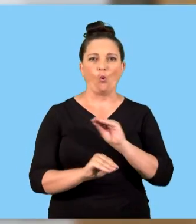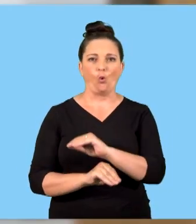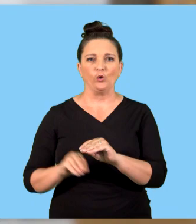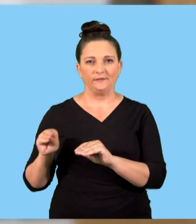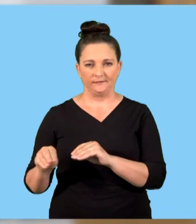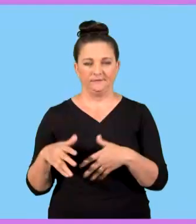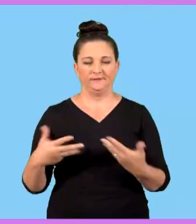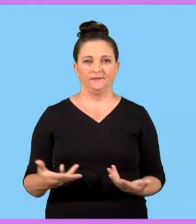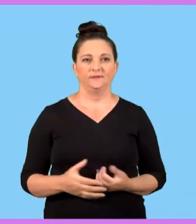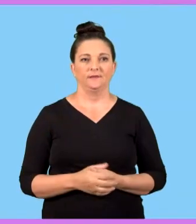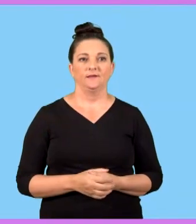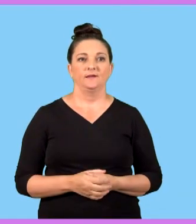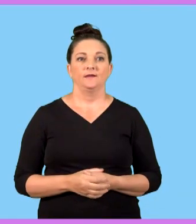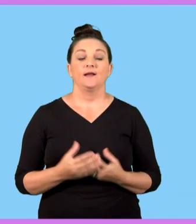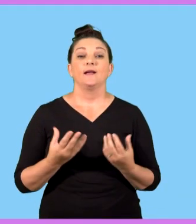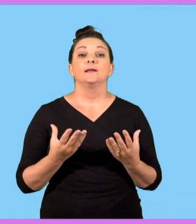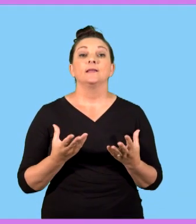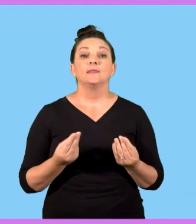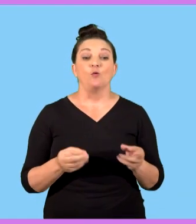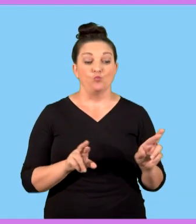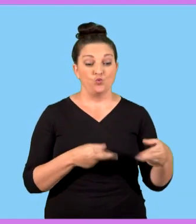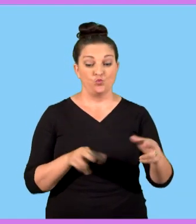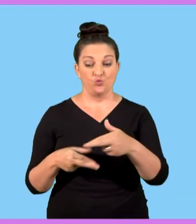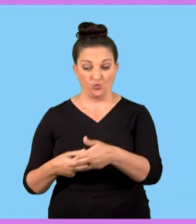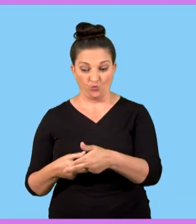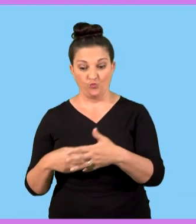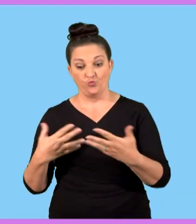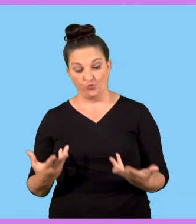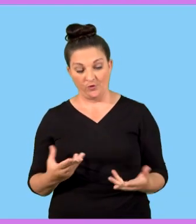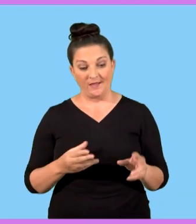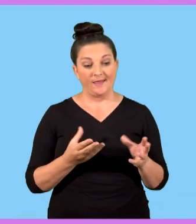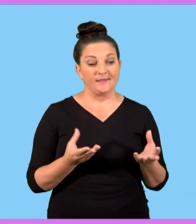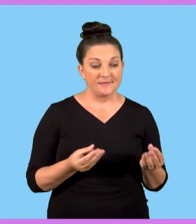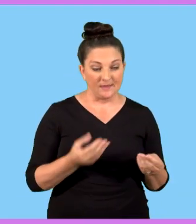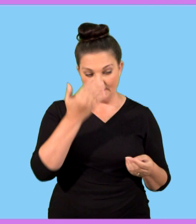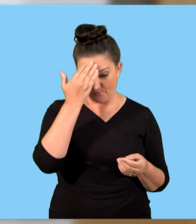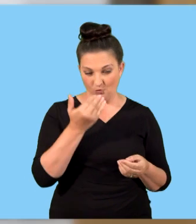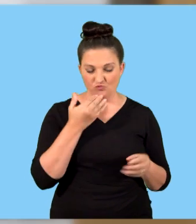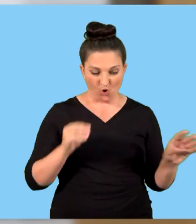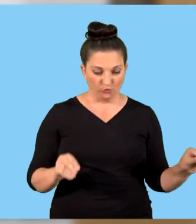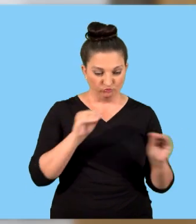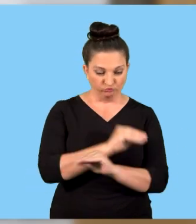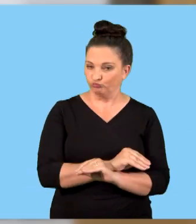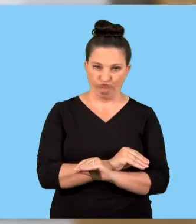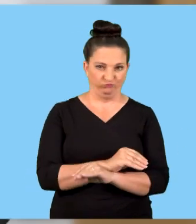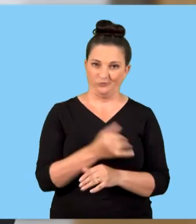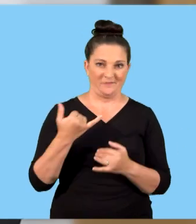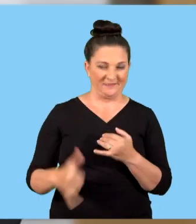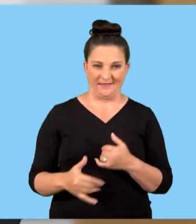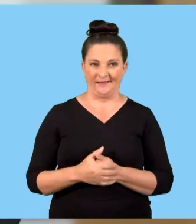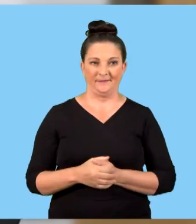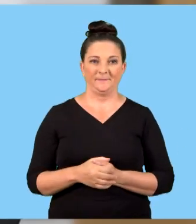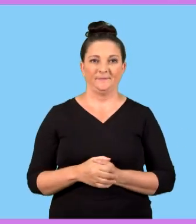says number of rooms to number of windows. If you're going to swap them around, it's going to be incorrect.